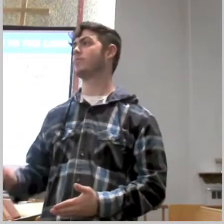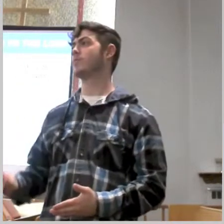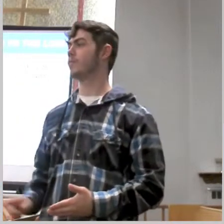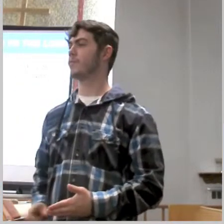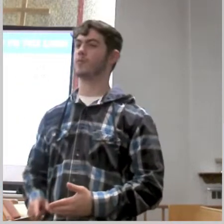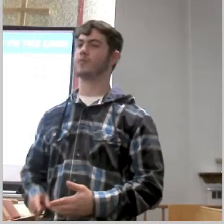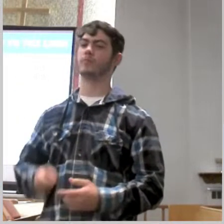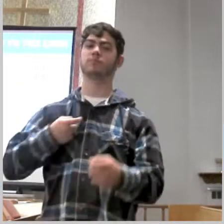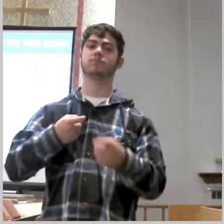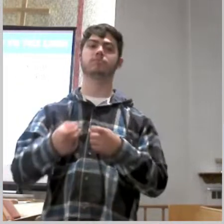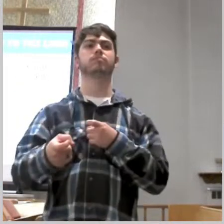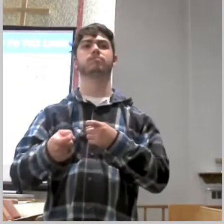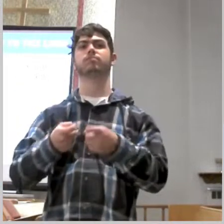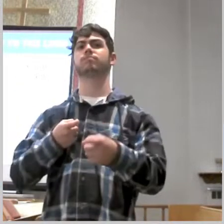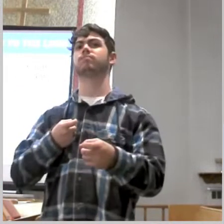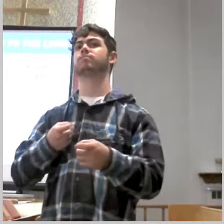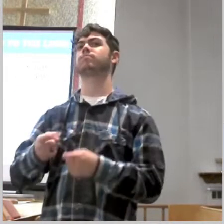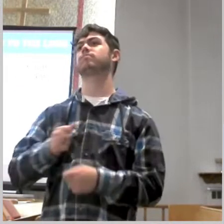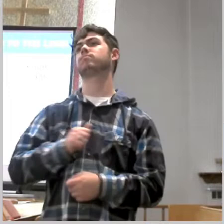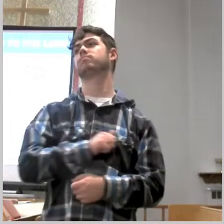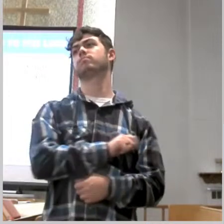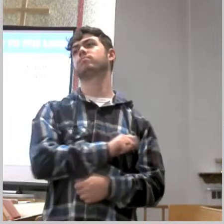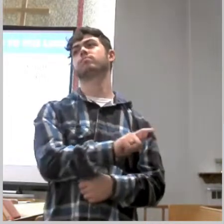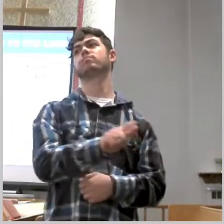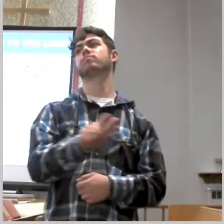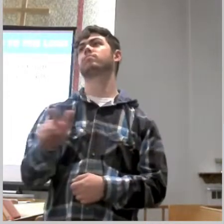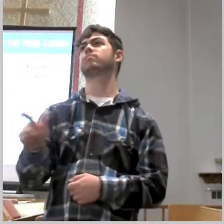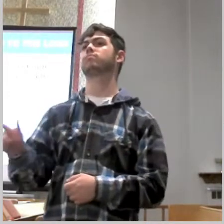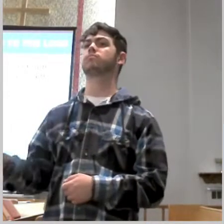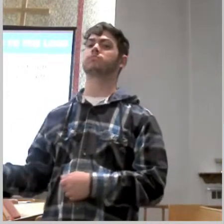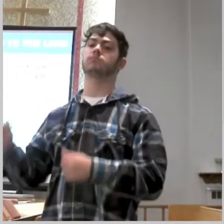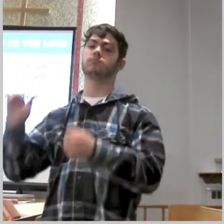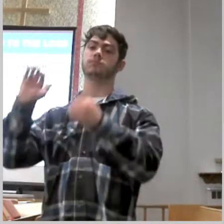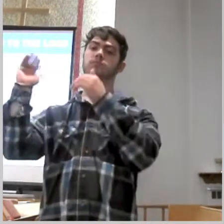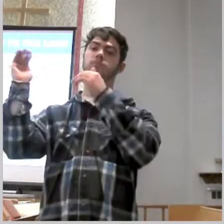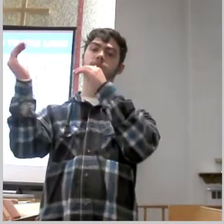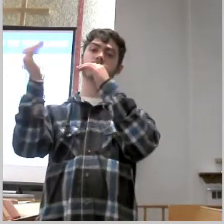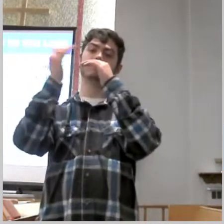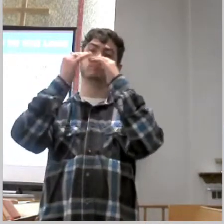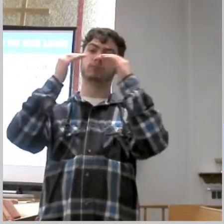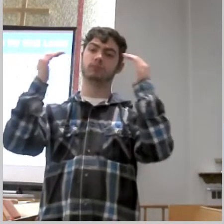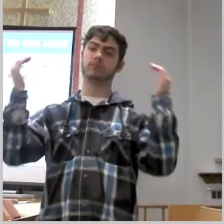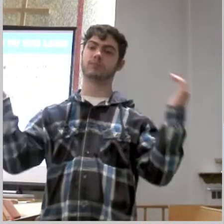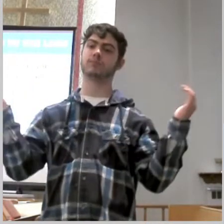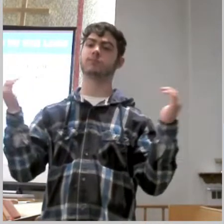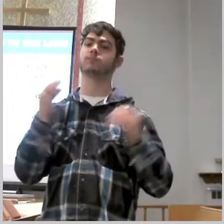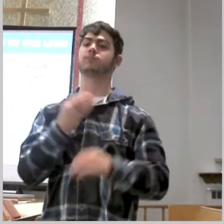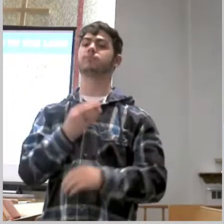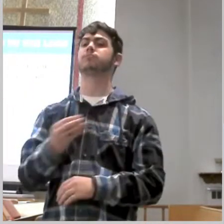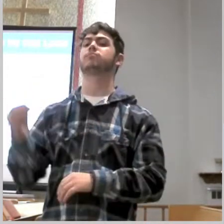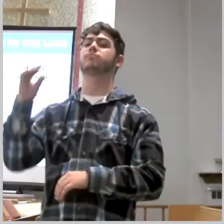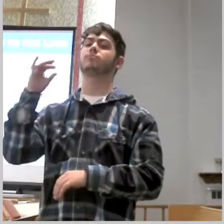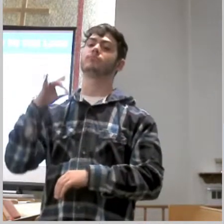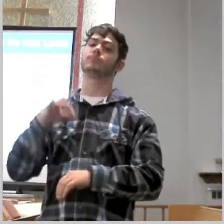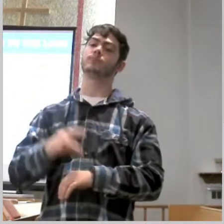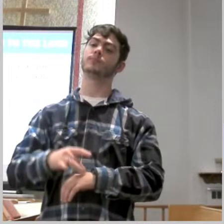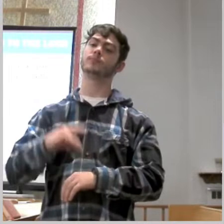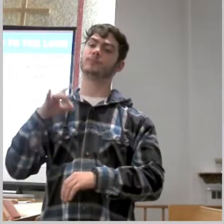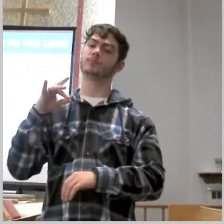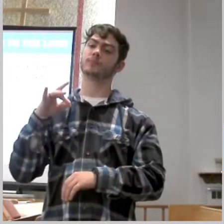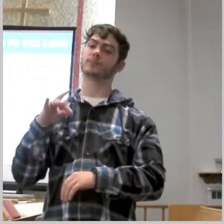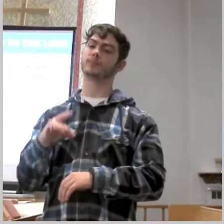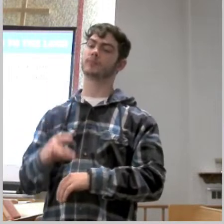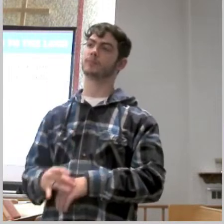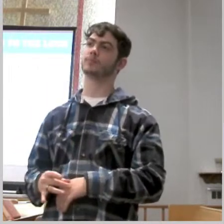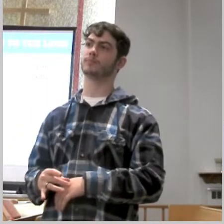earth. Earth, Jesus is Lord. Jesus